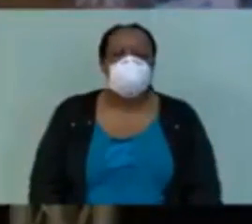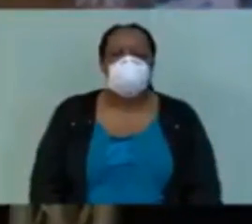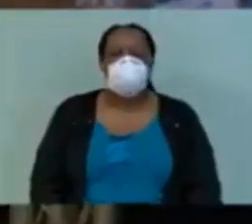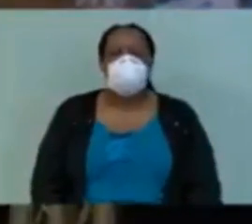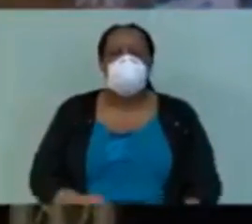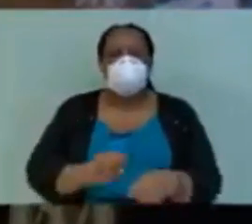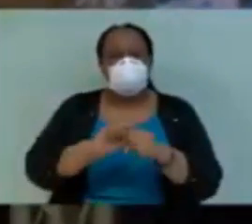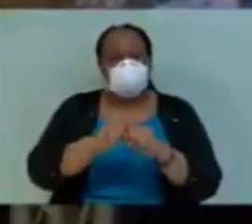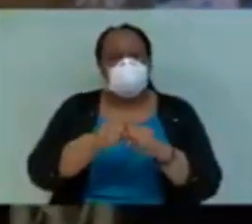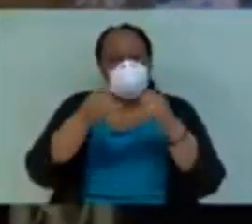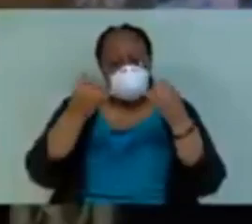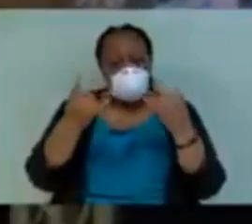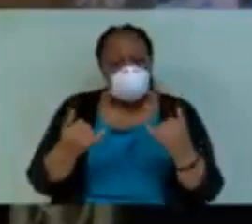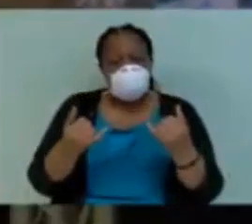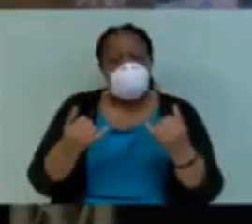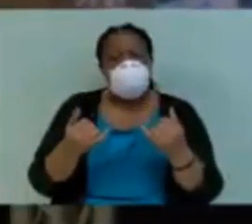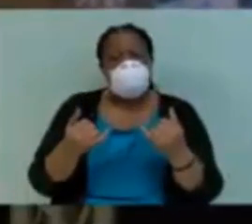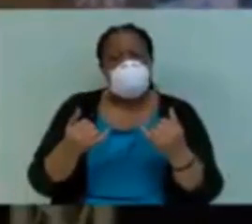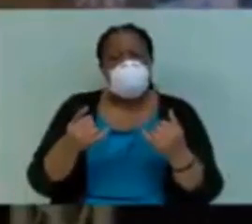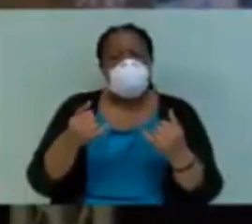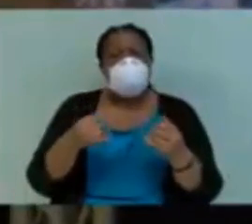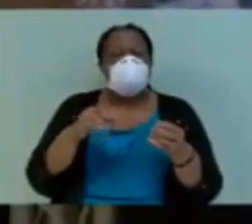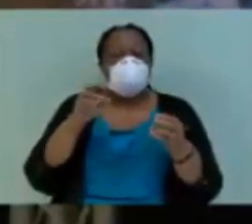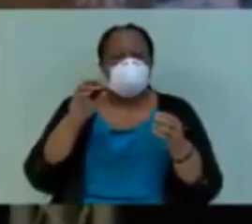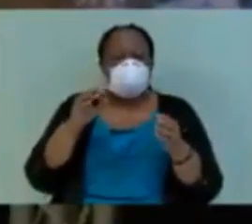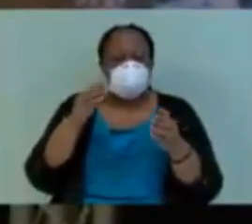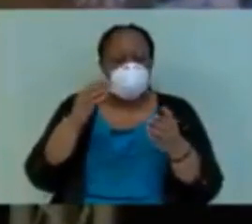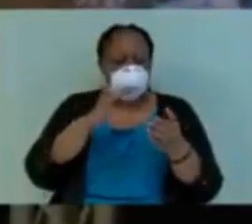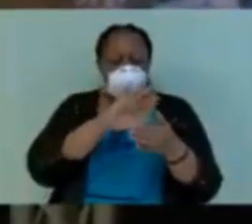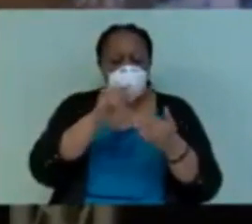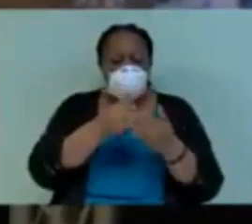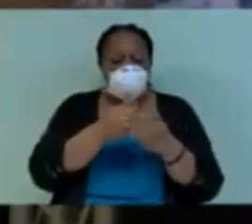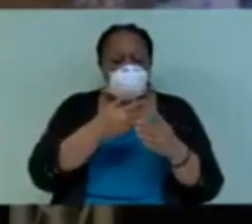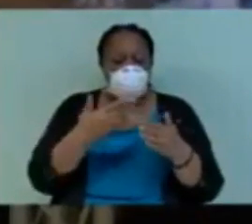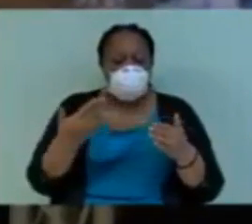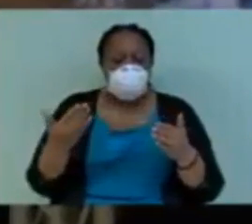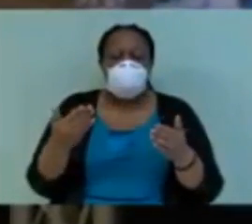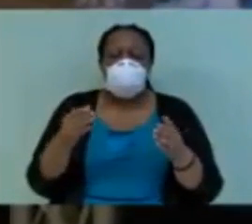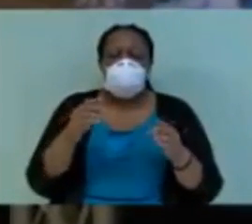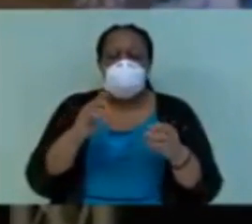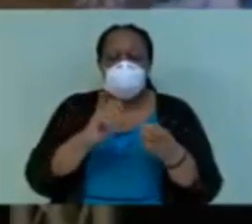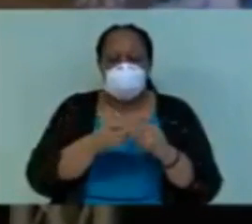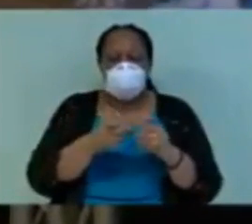our regulation 15 of 2020 to Mandarin.